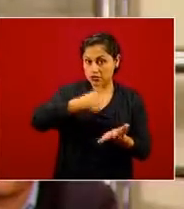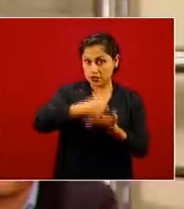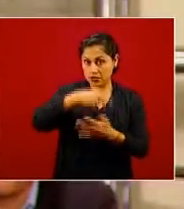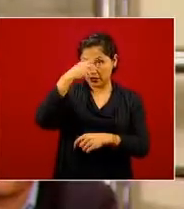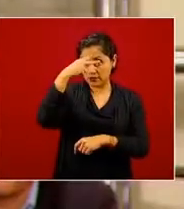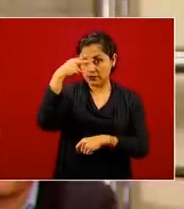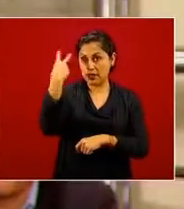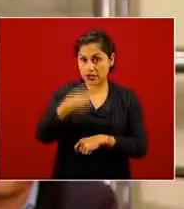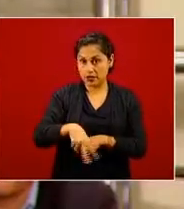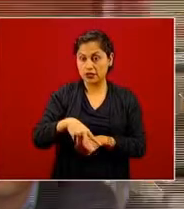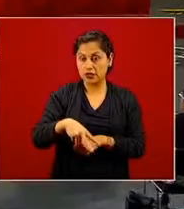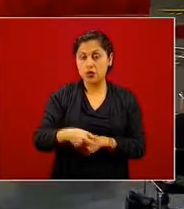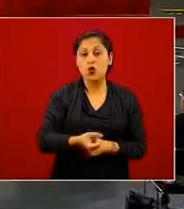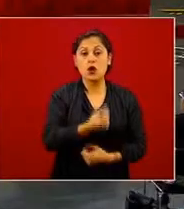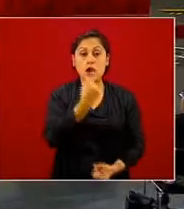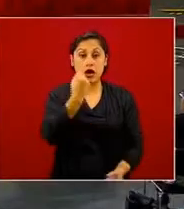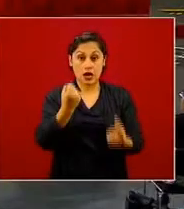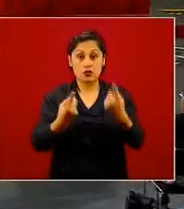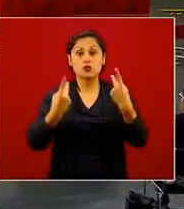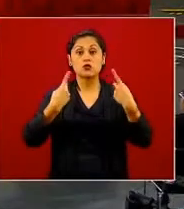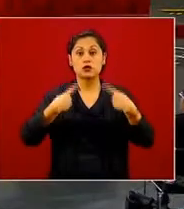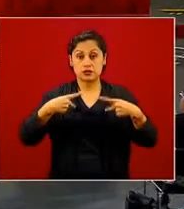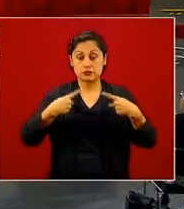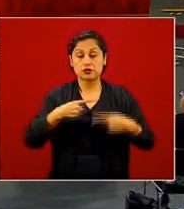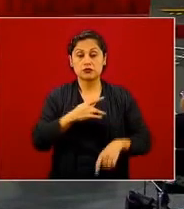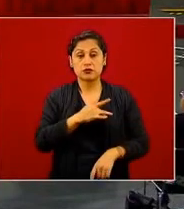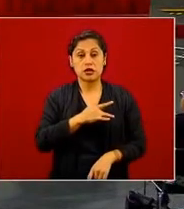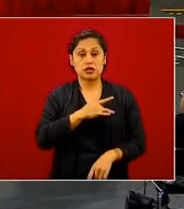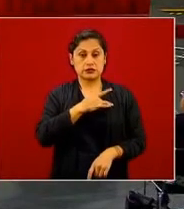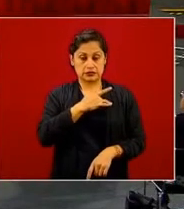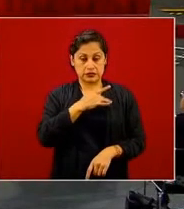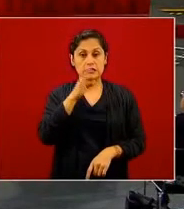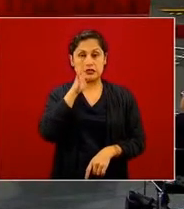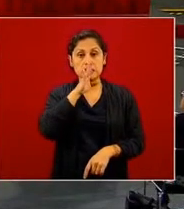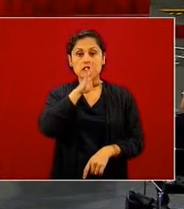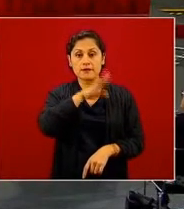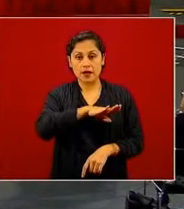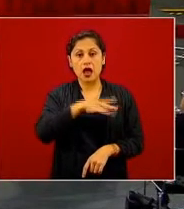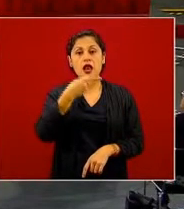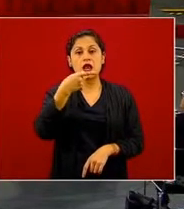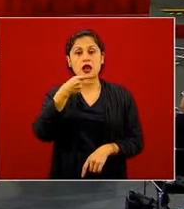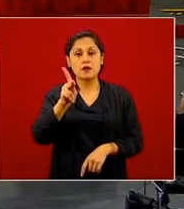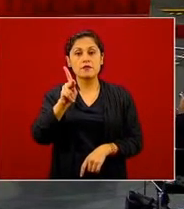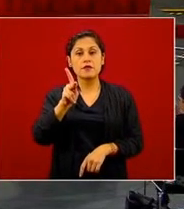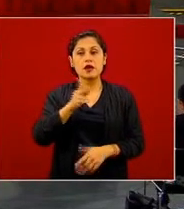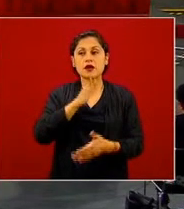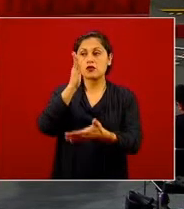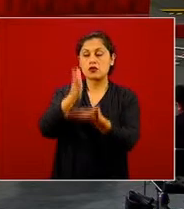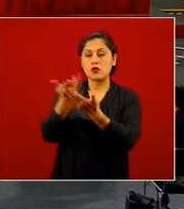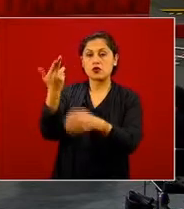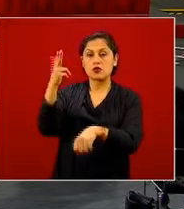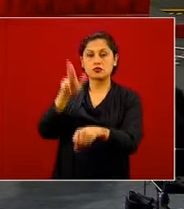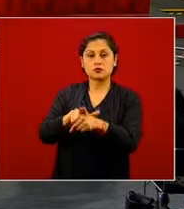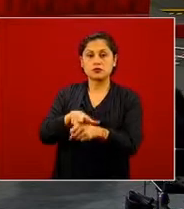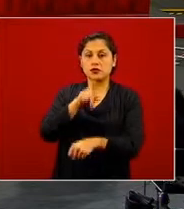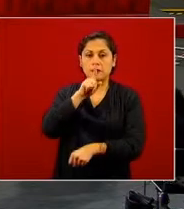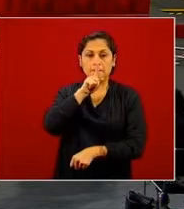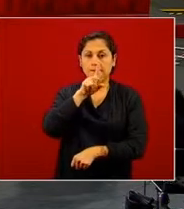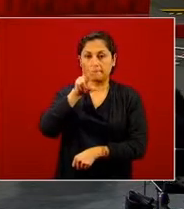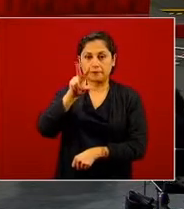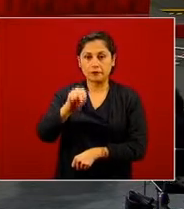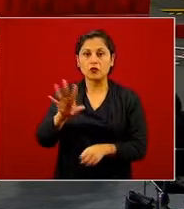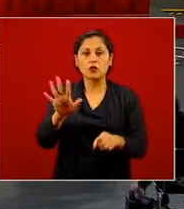and Mexico, and here in Mexico City as well, where some people have symptoms and they'll